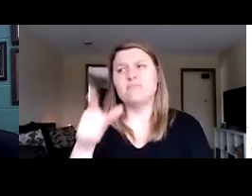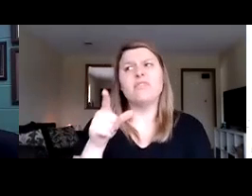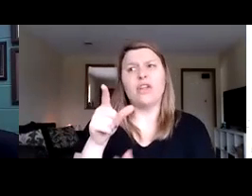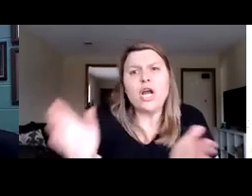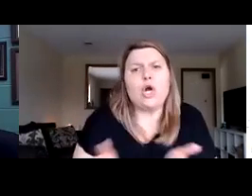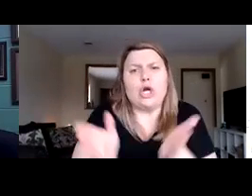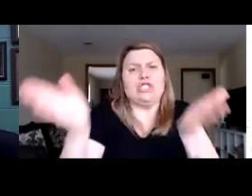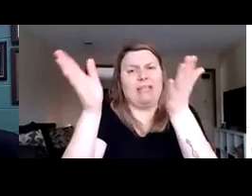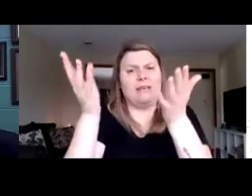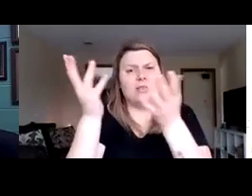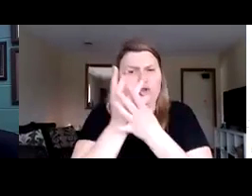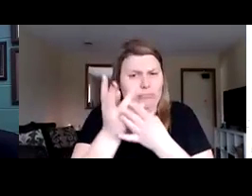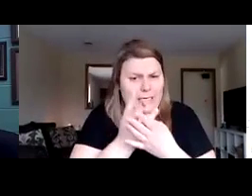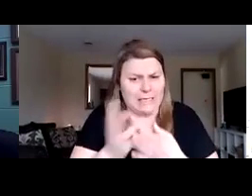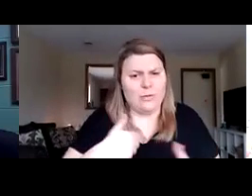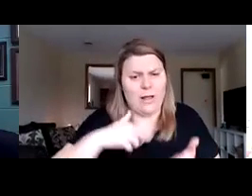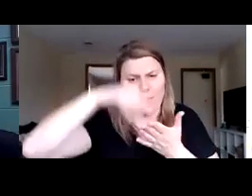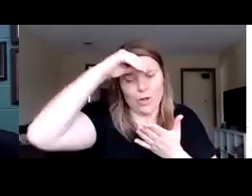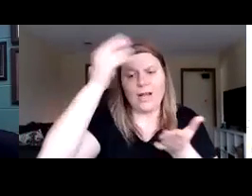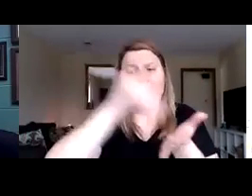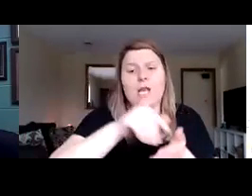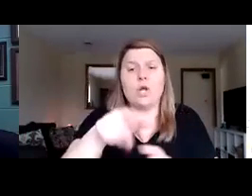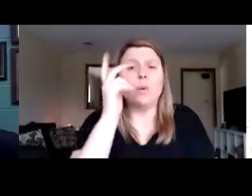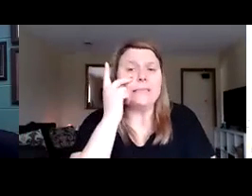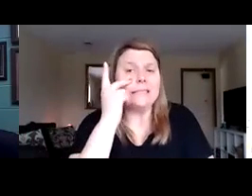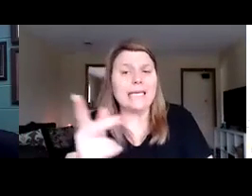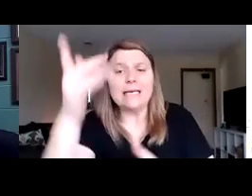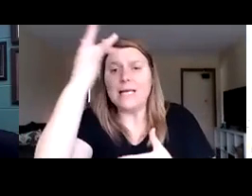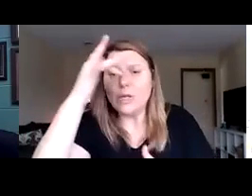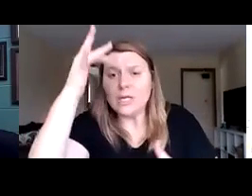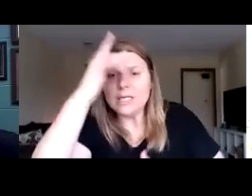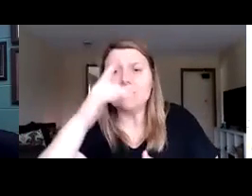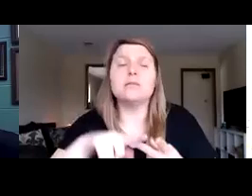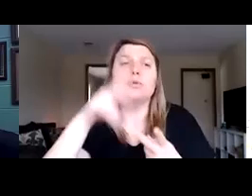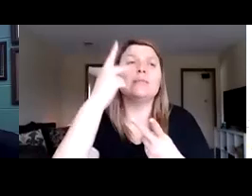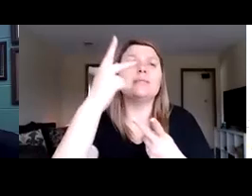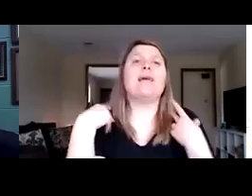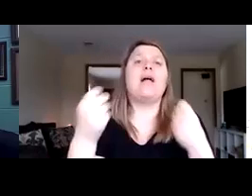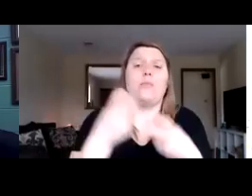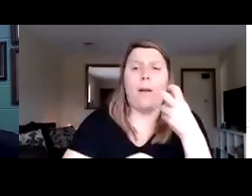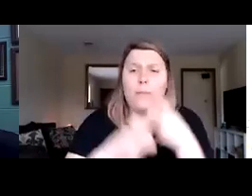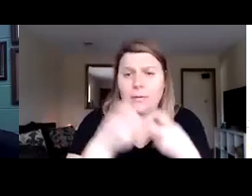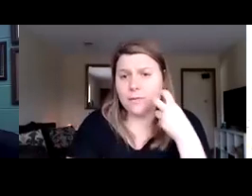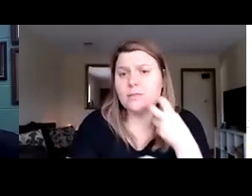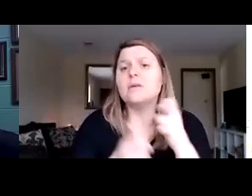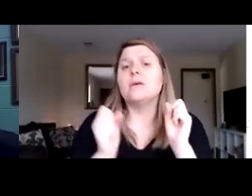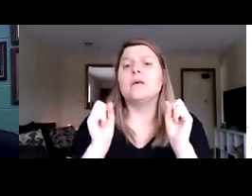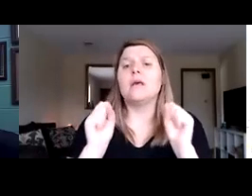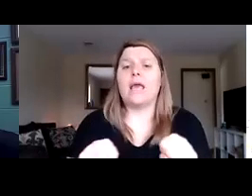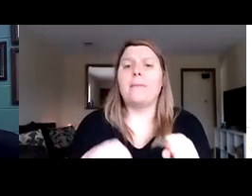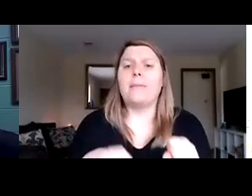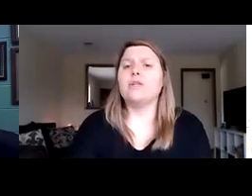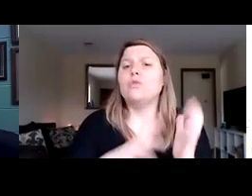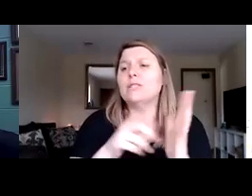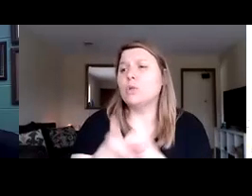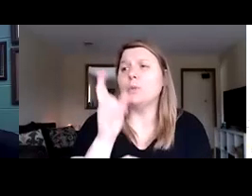And so like what I learned is, again, you see illness, you see health problems that can be addressed, and you